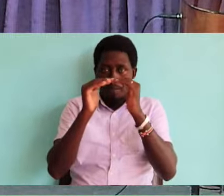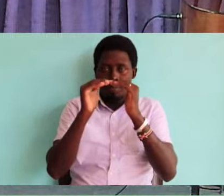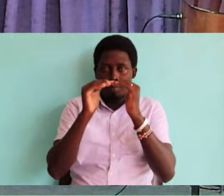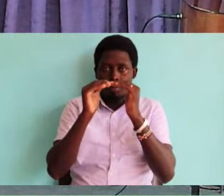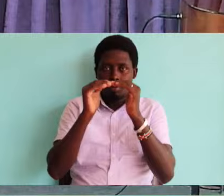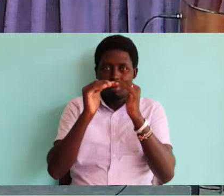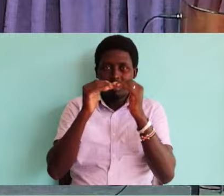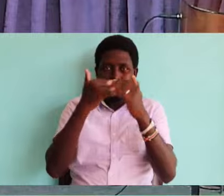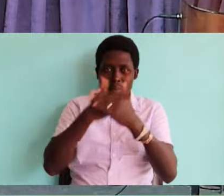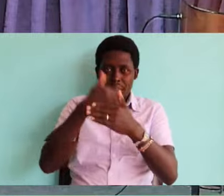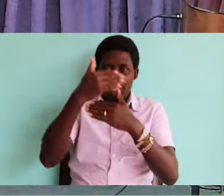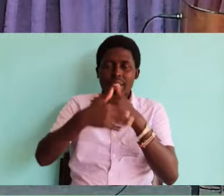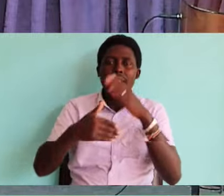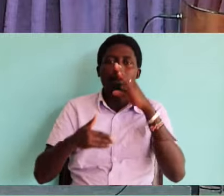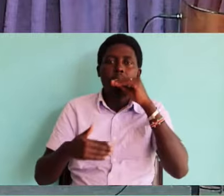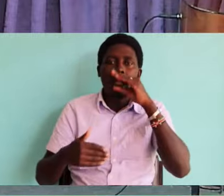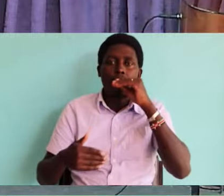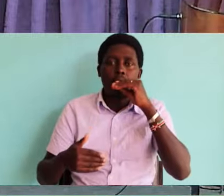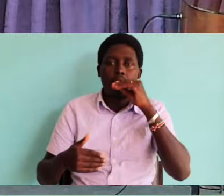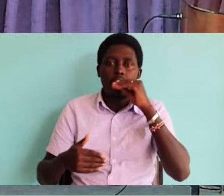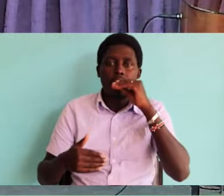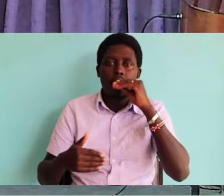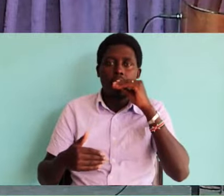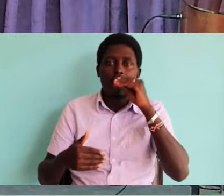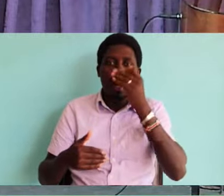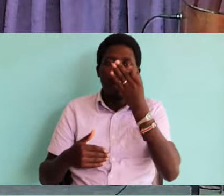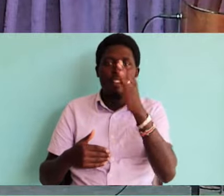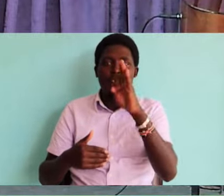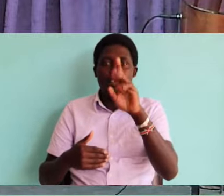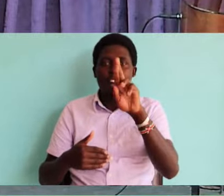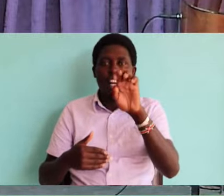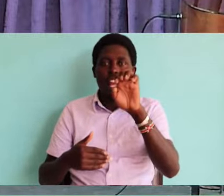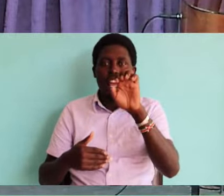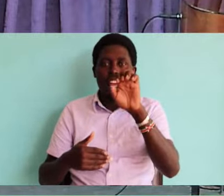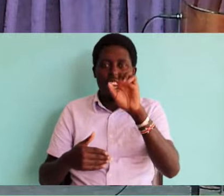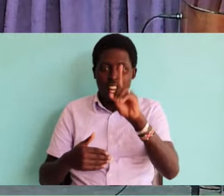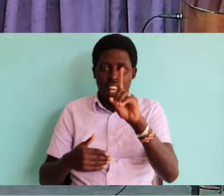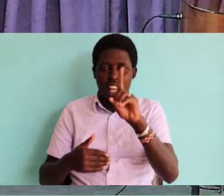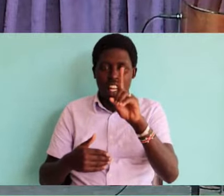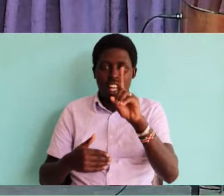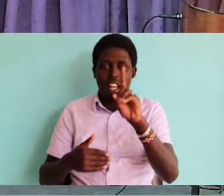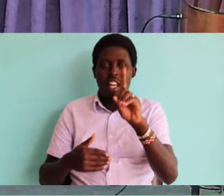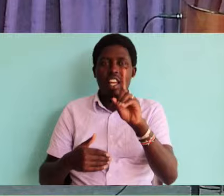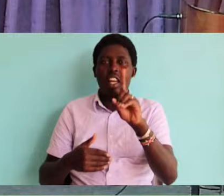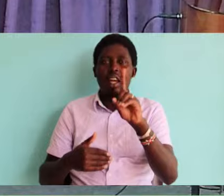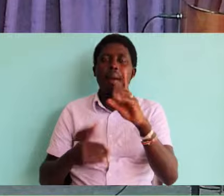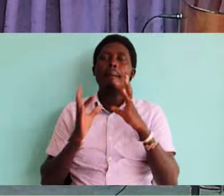Our next speaker, Mr. Fred Kinywa, I hope he's in the house,